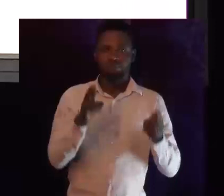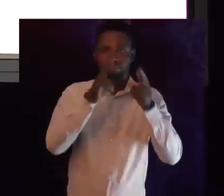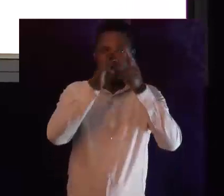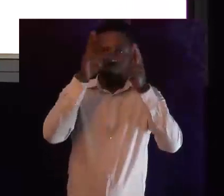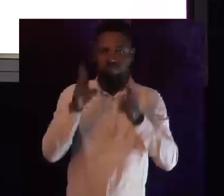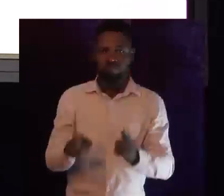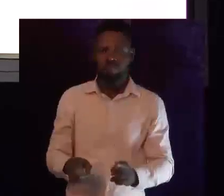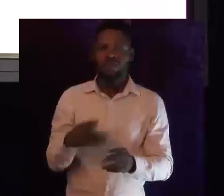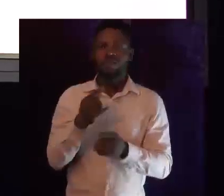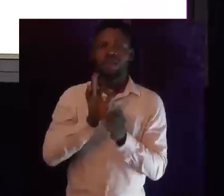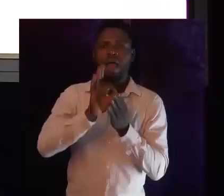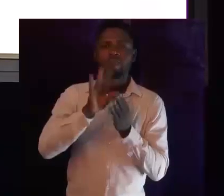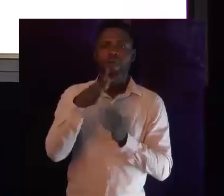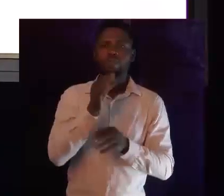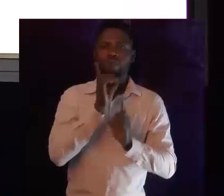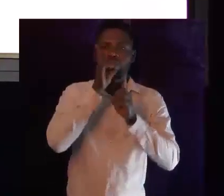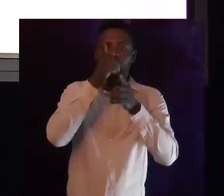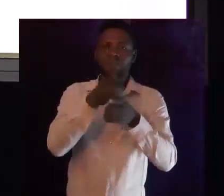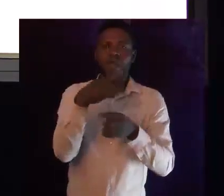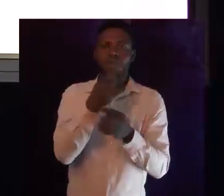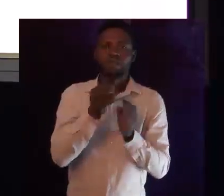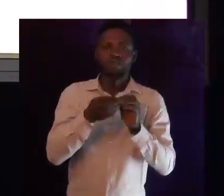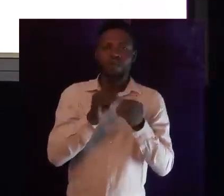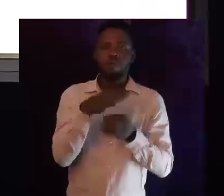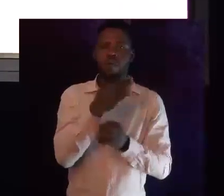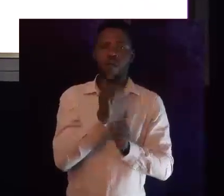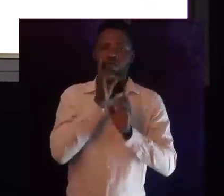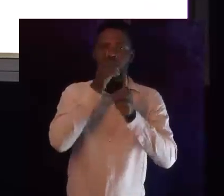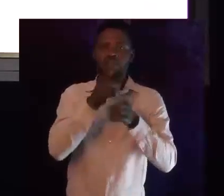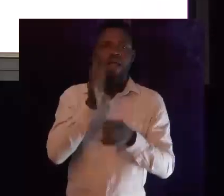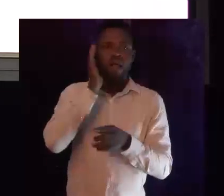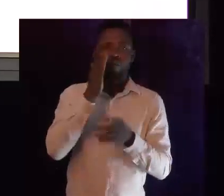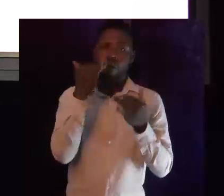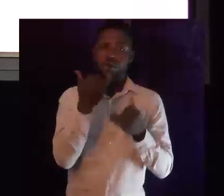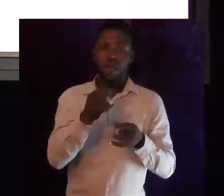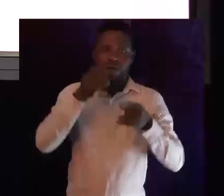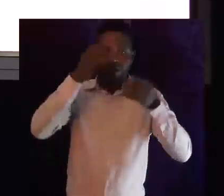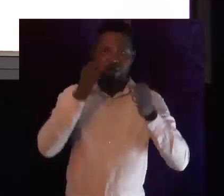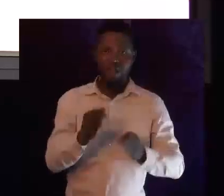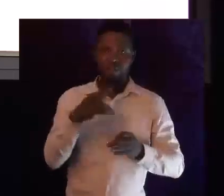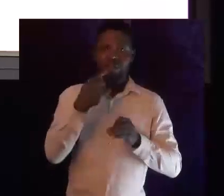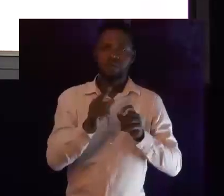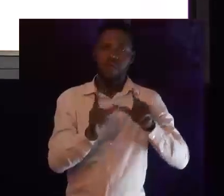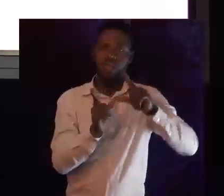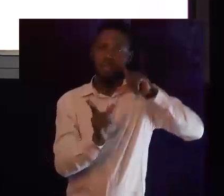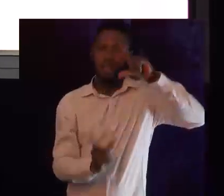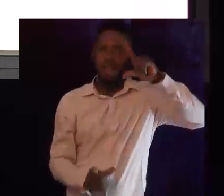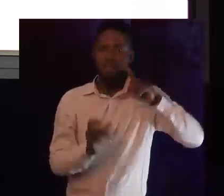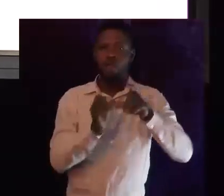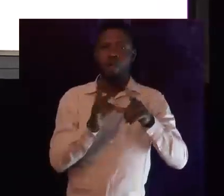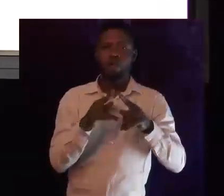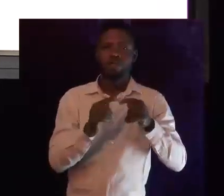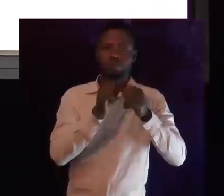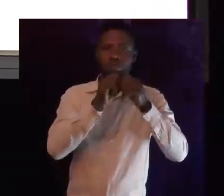rectangles. Now, the amount of data, the quantity of data will now determine the length